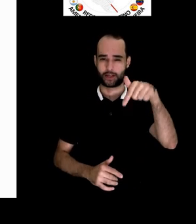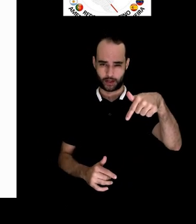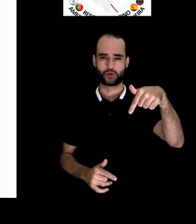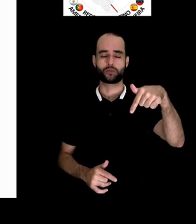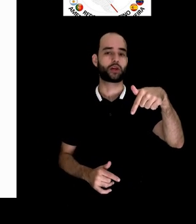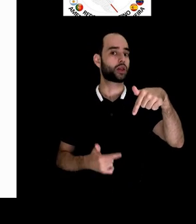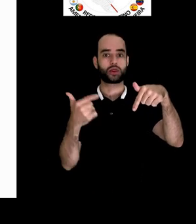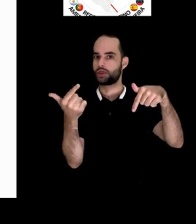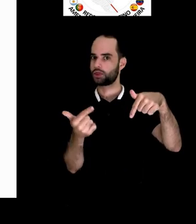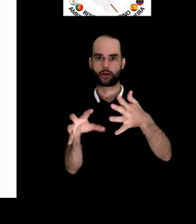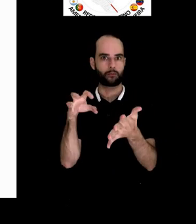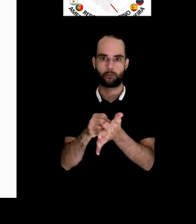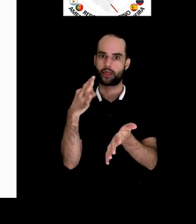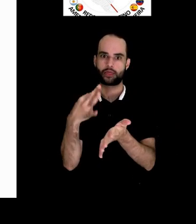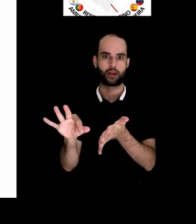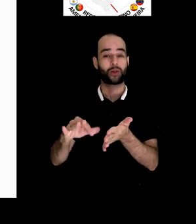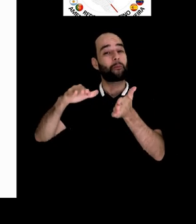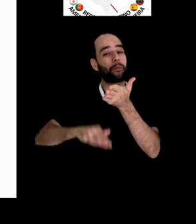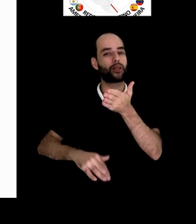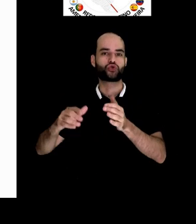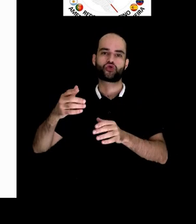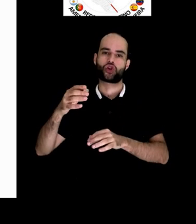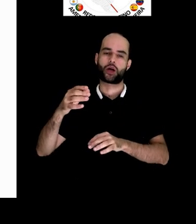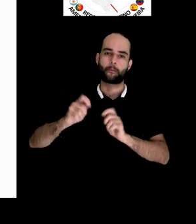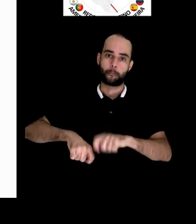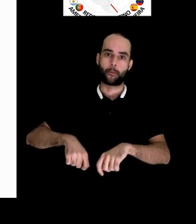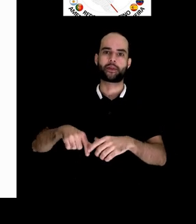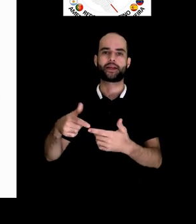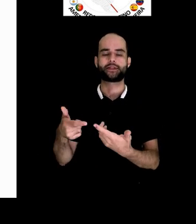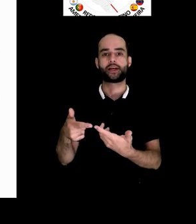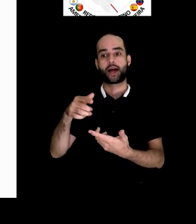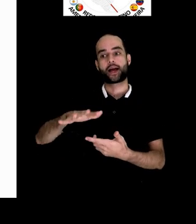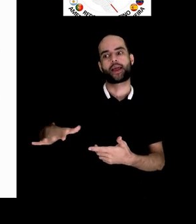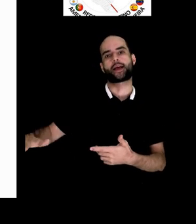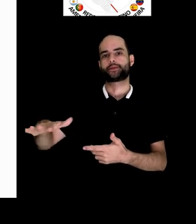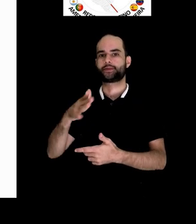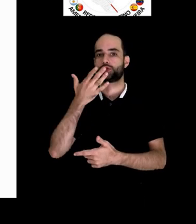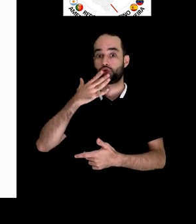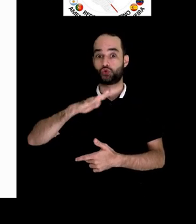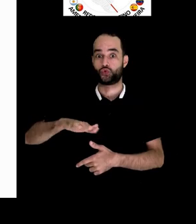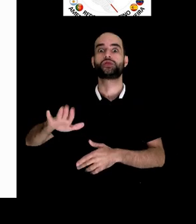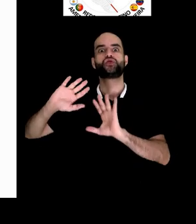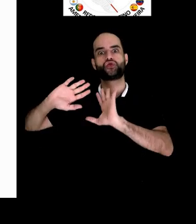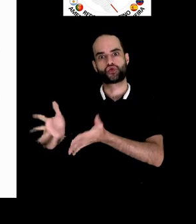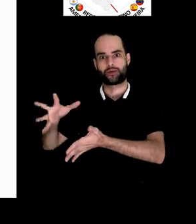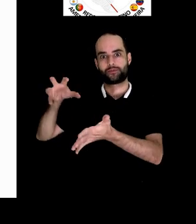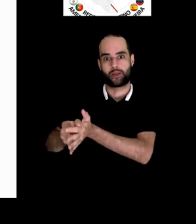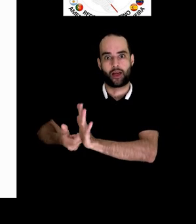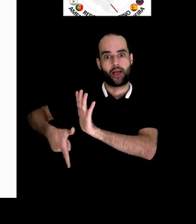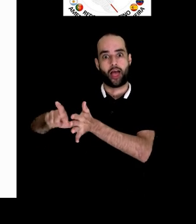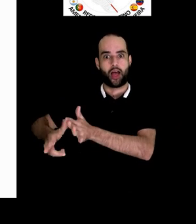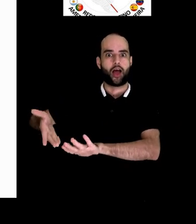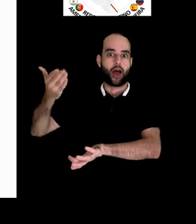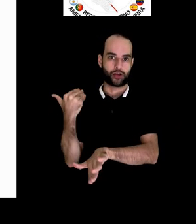the left, is a color photograph of a classroom seen from the background. It